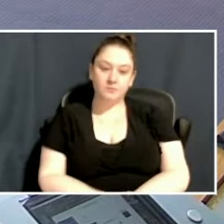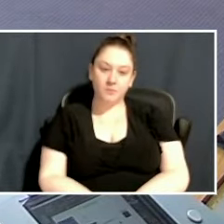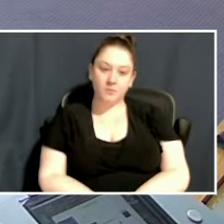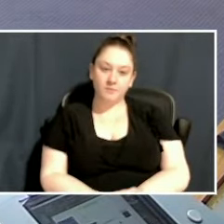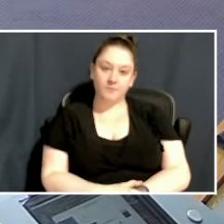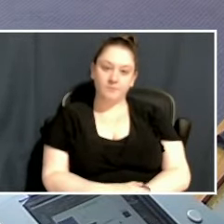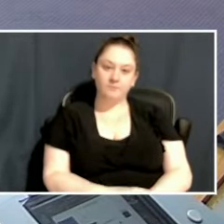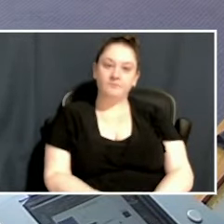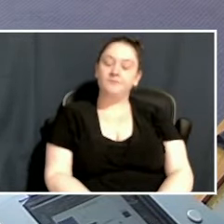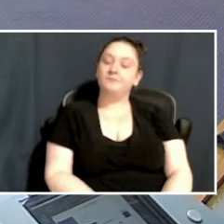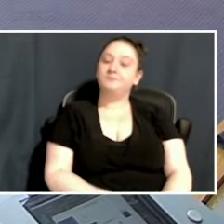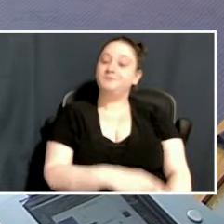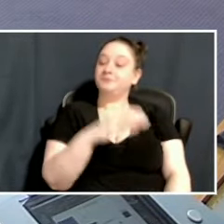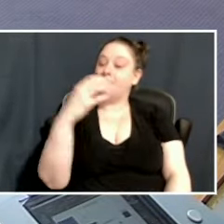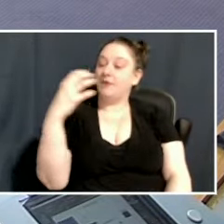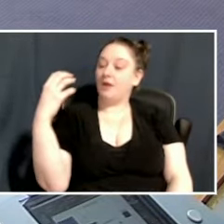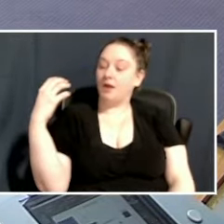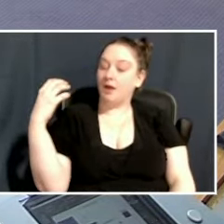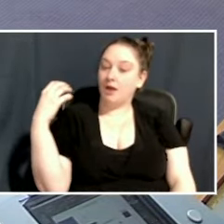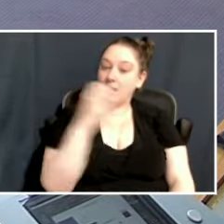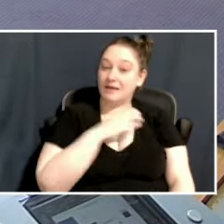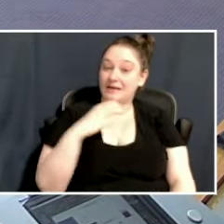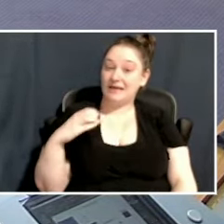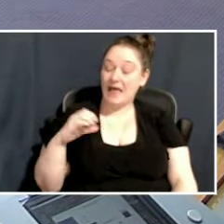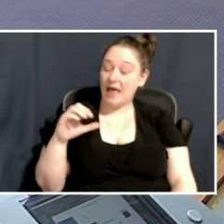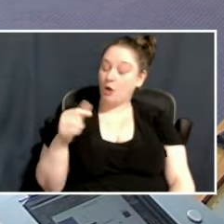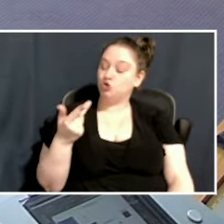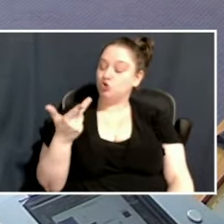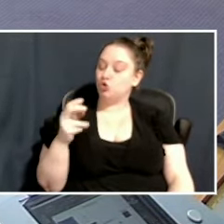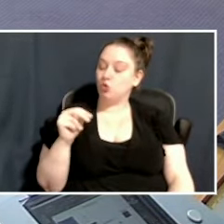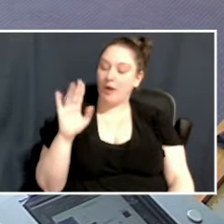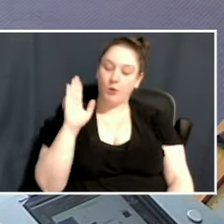Councillor Gwynn, who will be reading the White Cane Safety Proclamation.